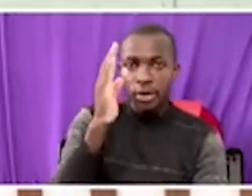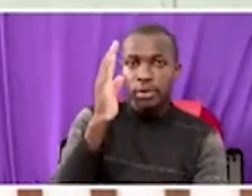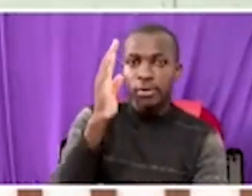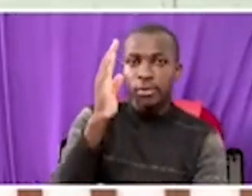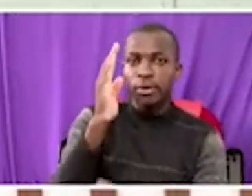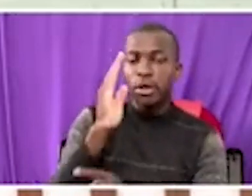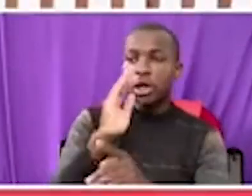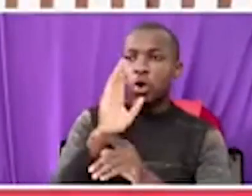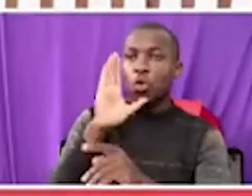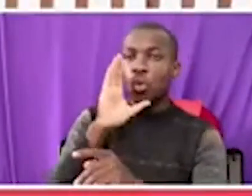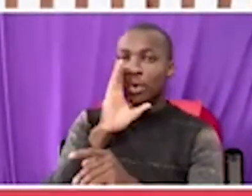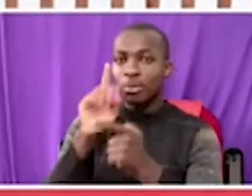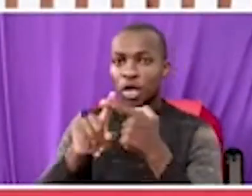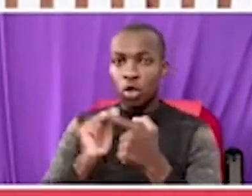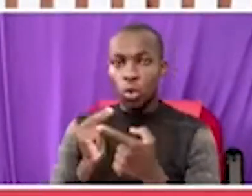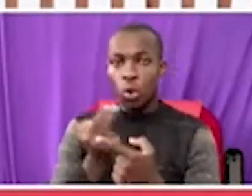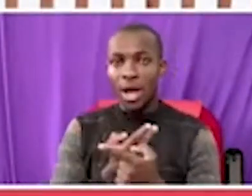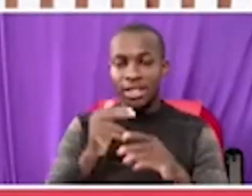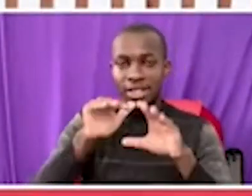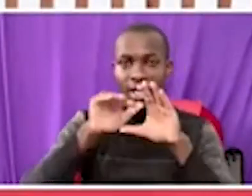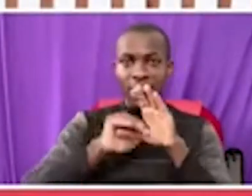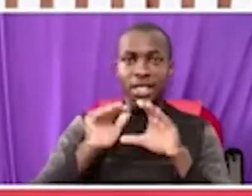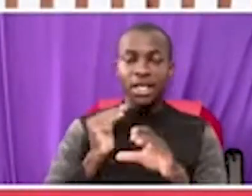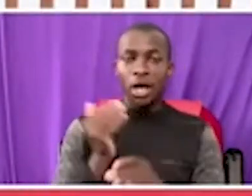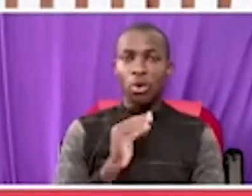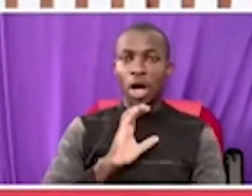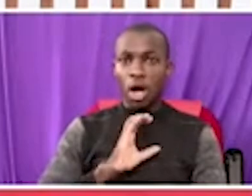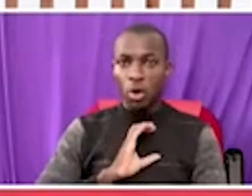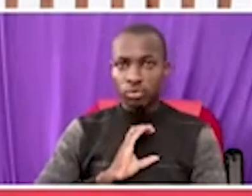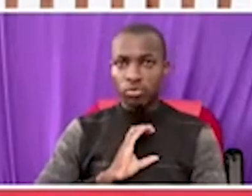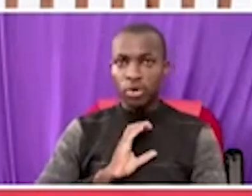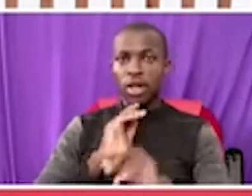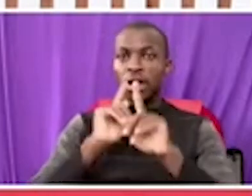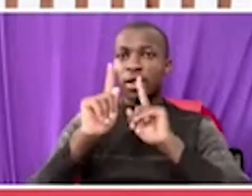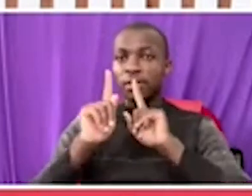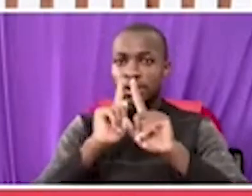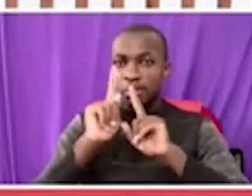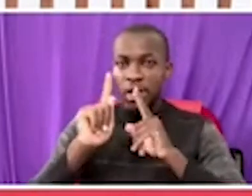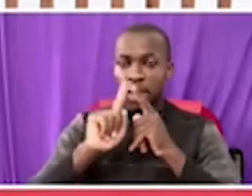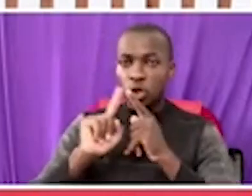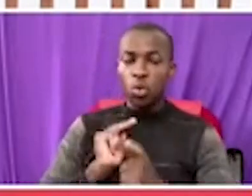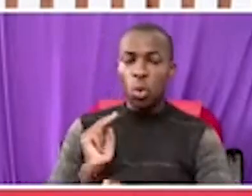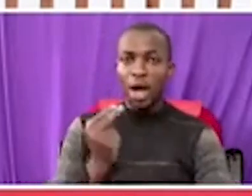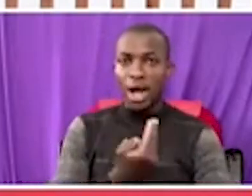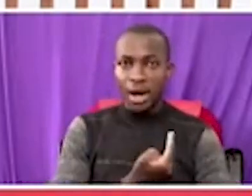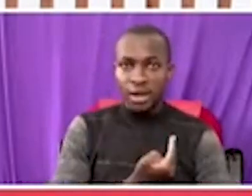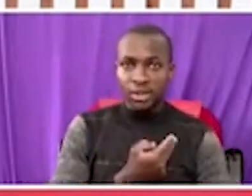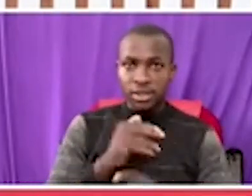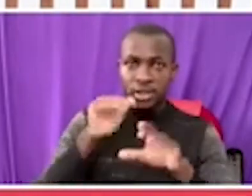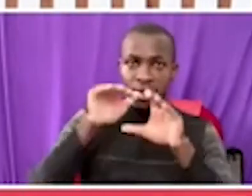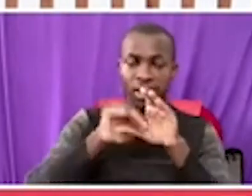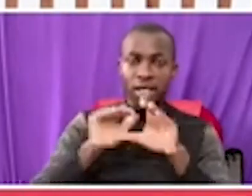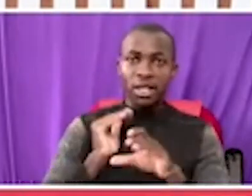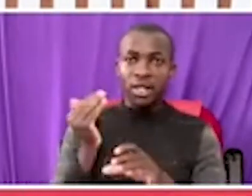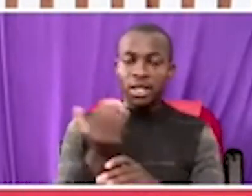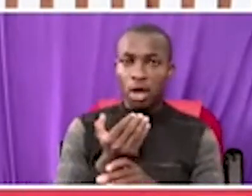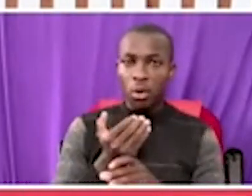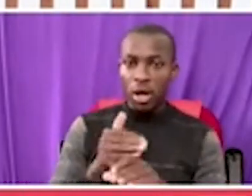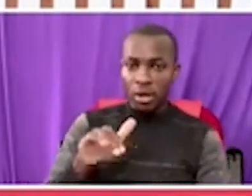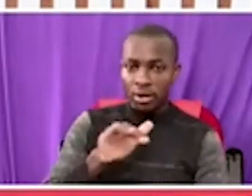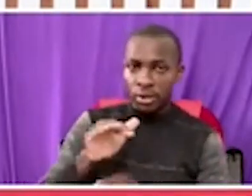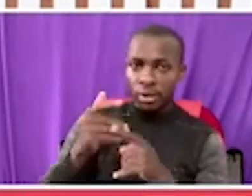us in our conscience. He speaks to us in our pleasures, but